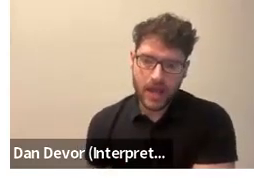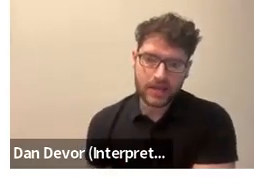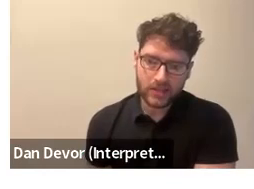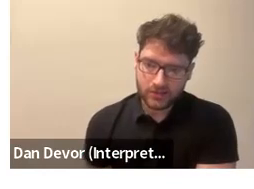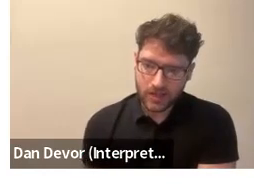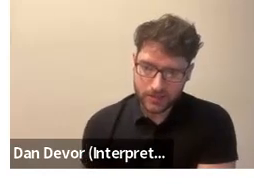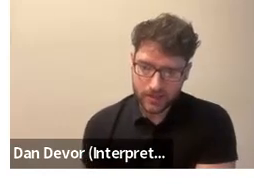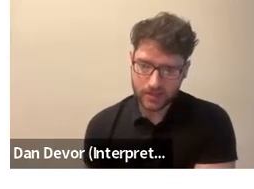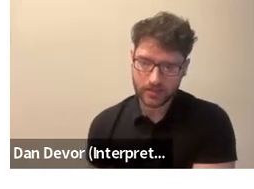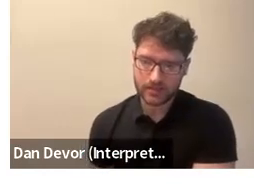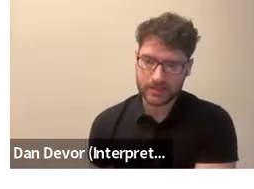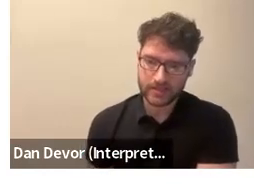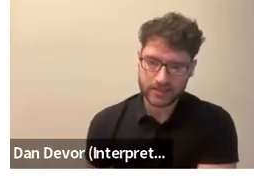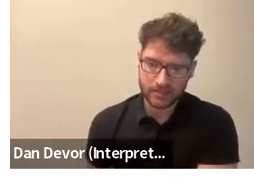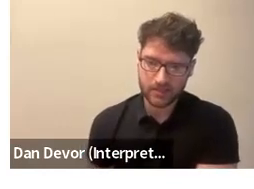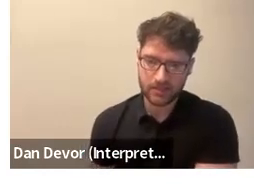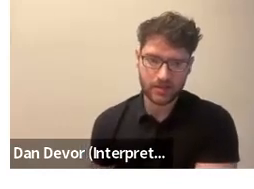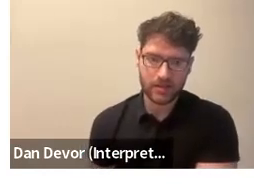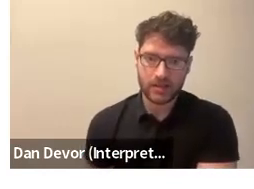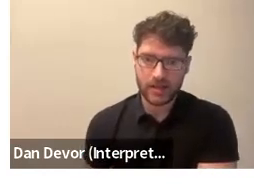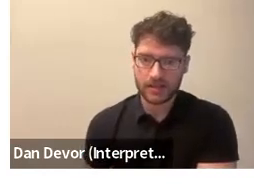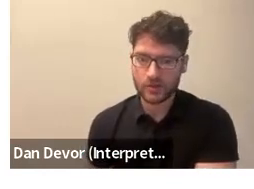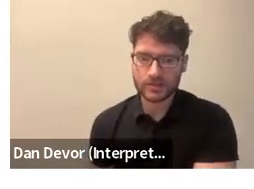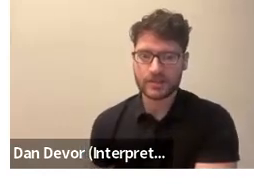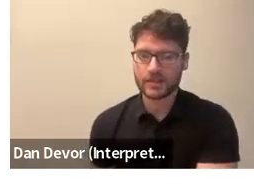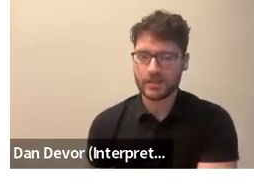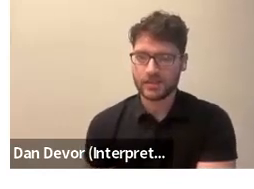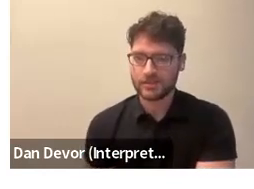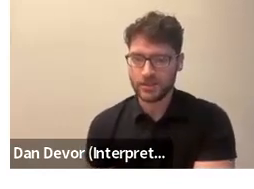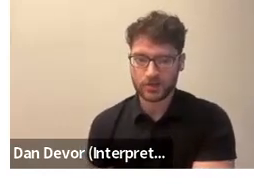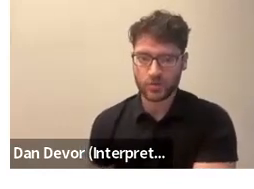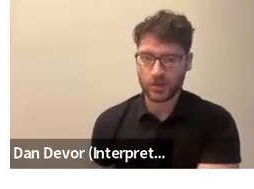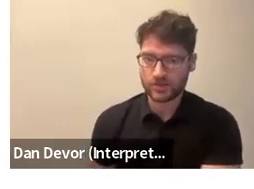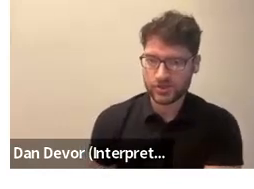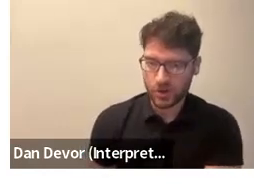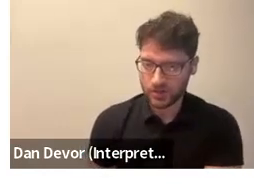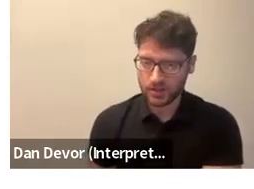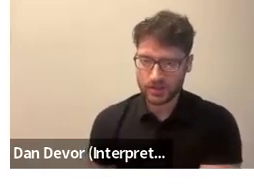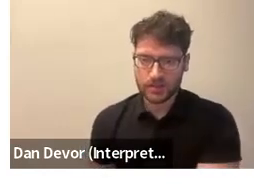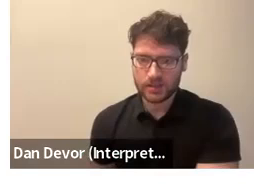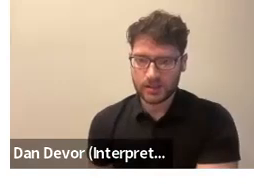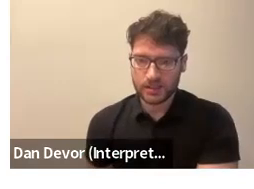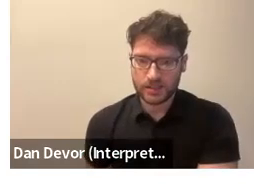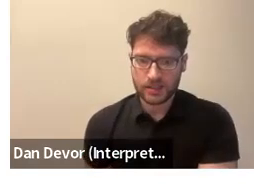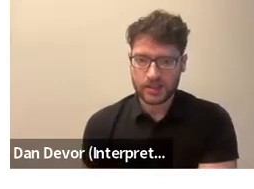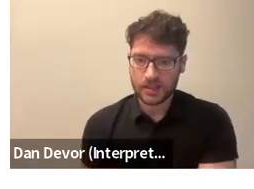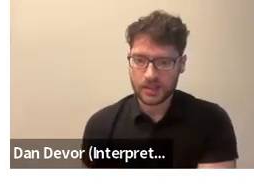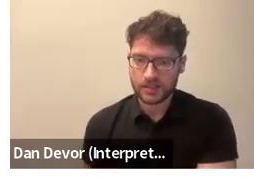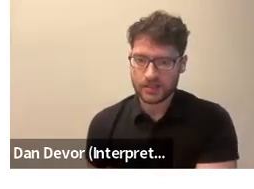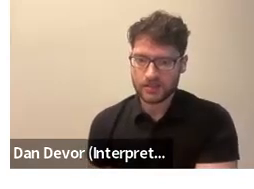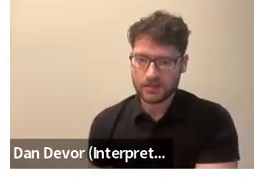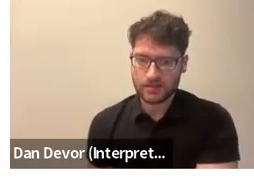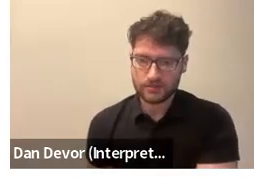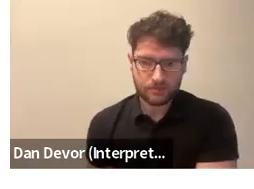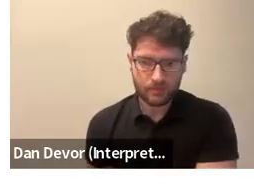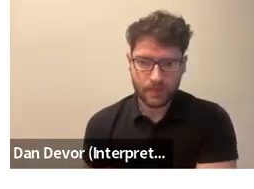About 80 years later, in 1960, a linguist, Dr. William Stoke,